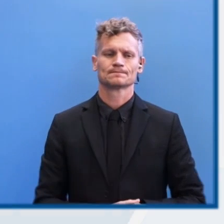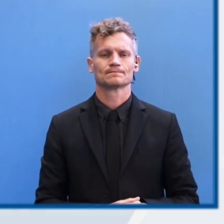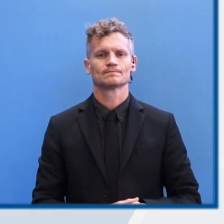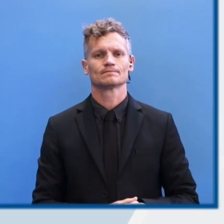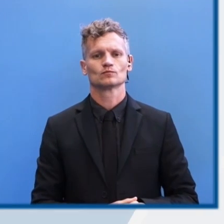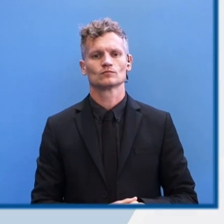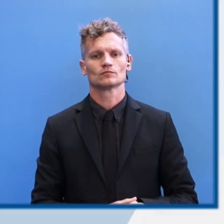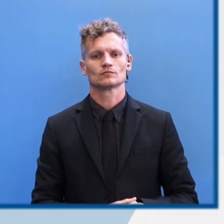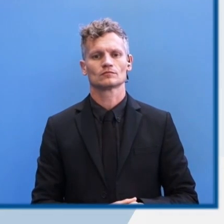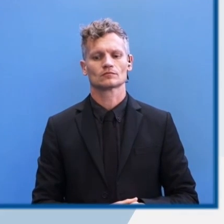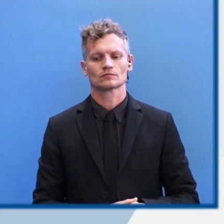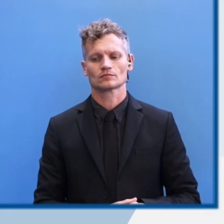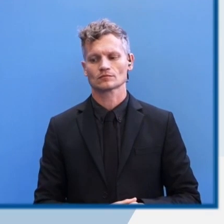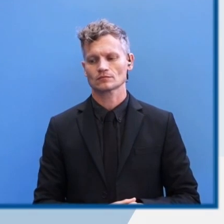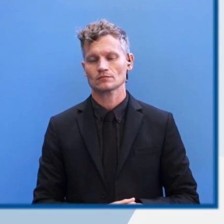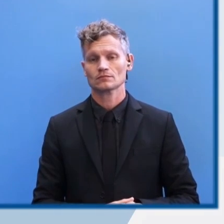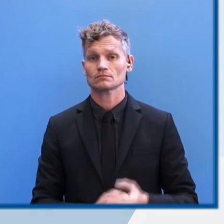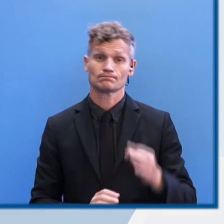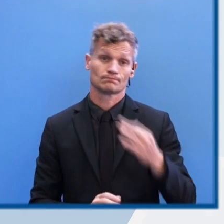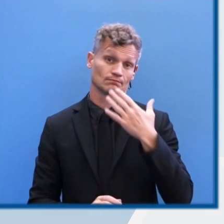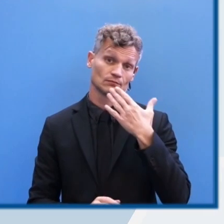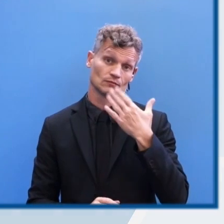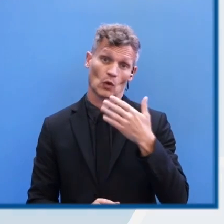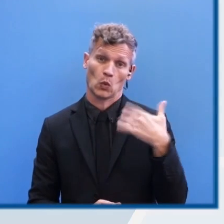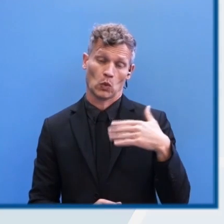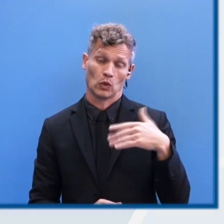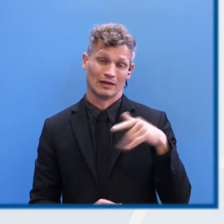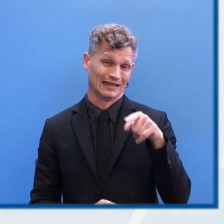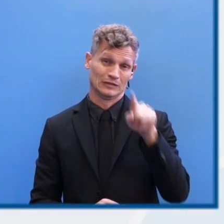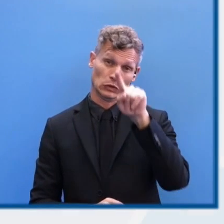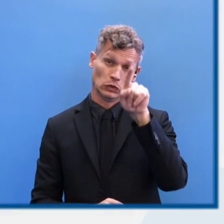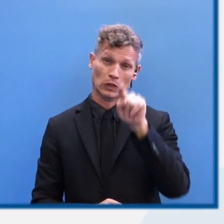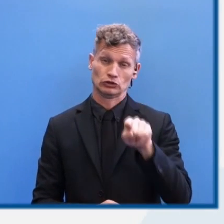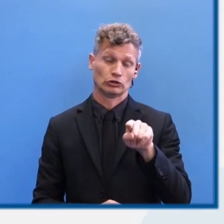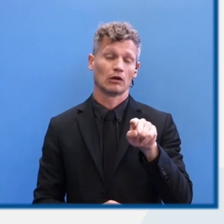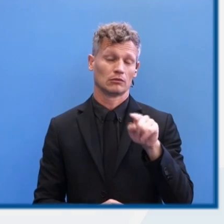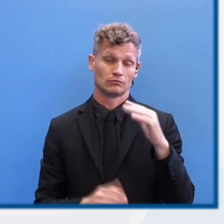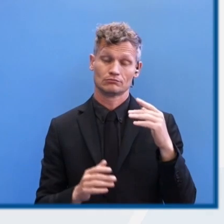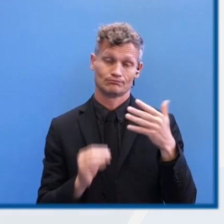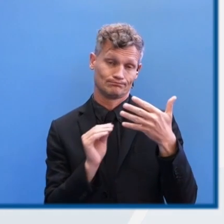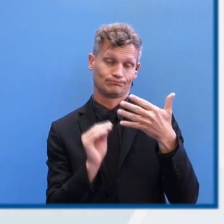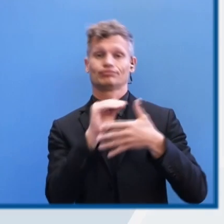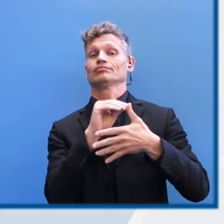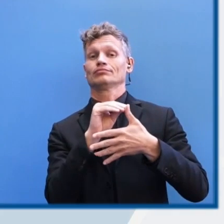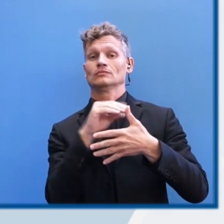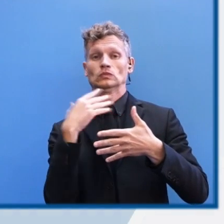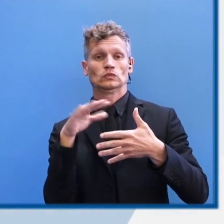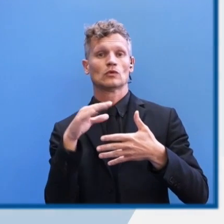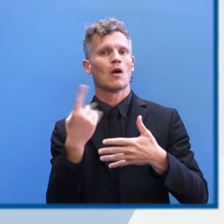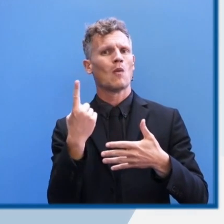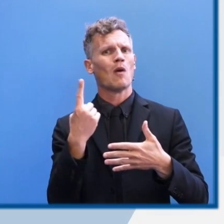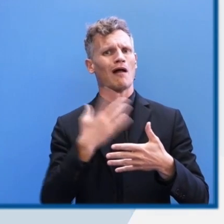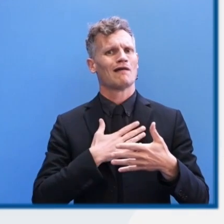Thanks. That's one of the critical questions that we need to address. As civil society organizations, we have seen that we are better